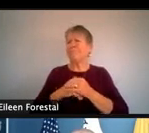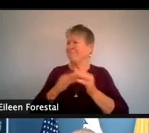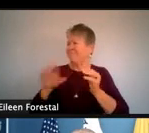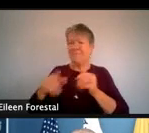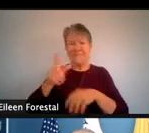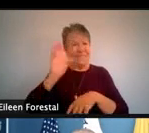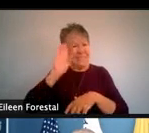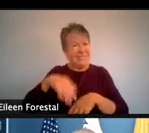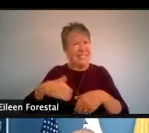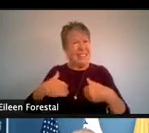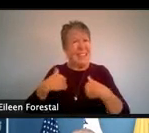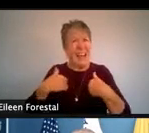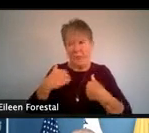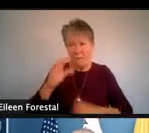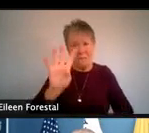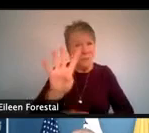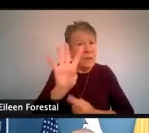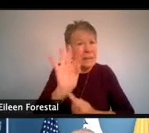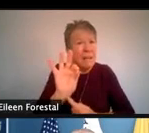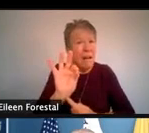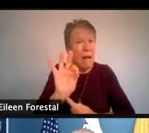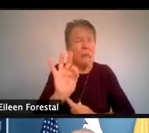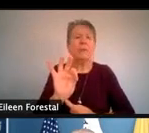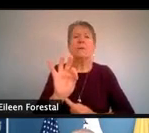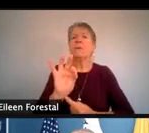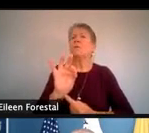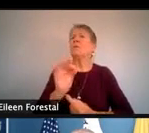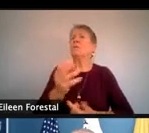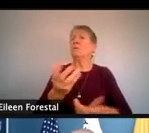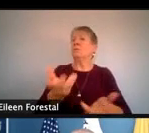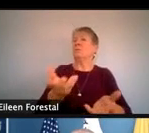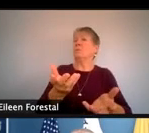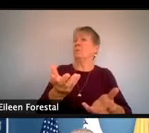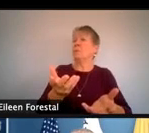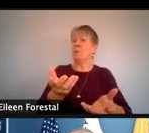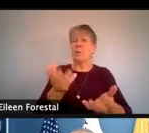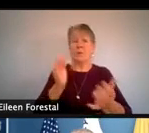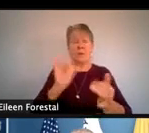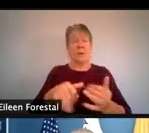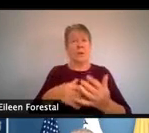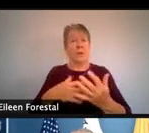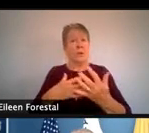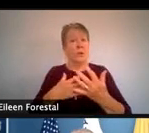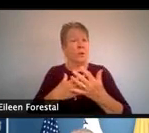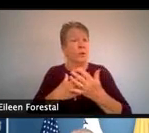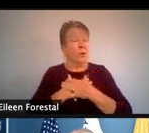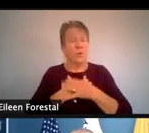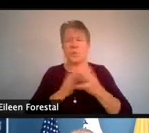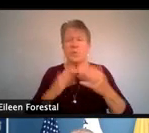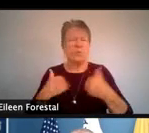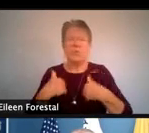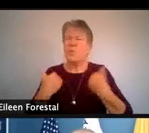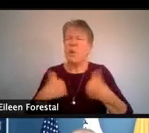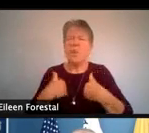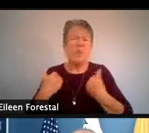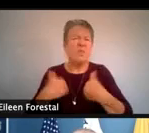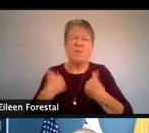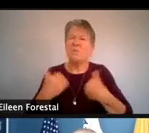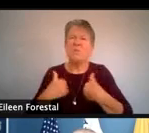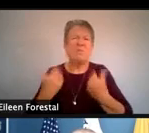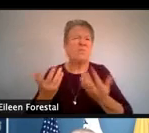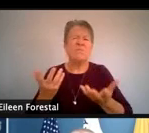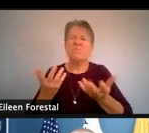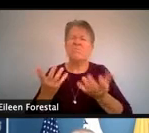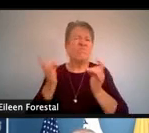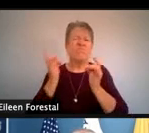This is a guy who was taken far but long before his time. So thank you, Pat, and thank you, Judy,